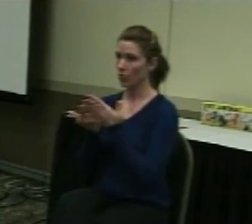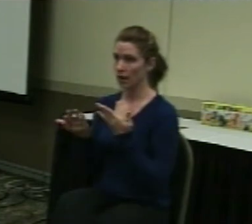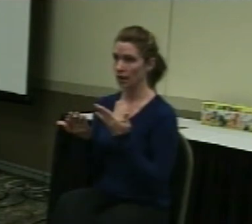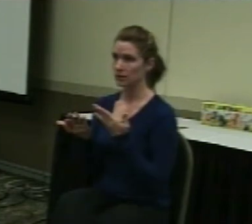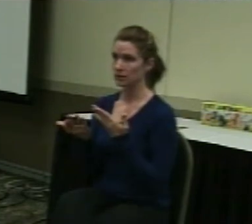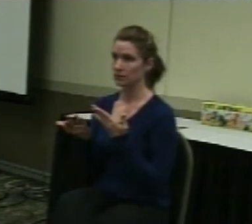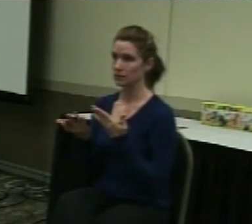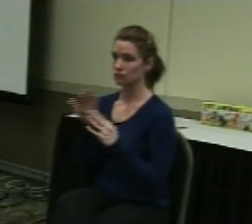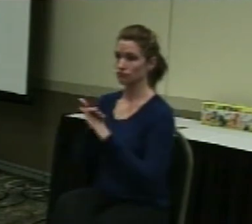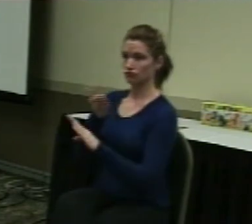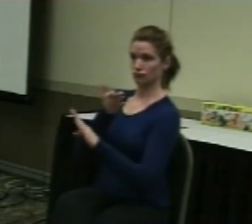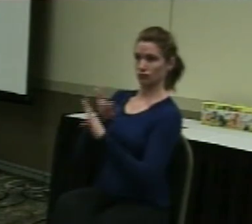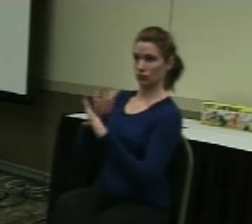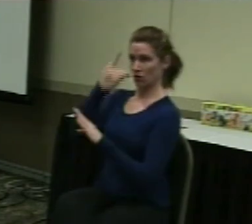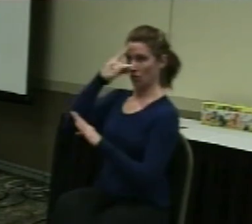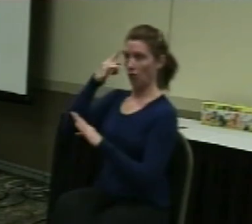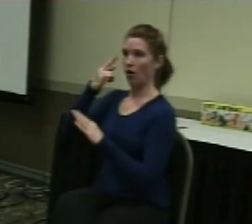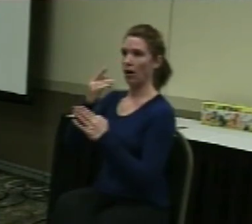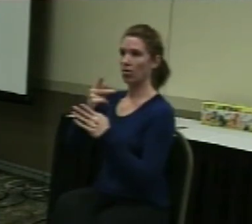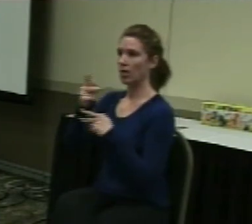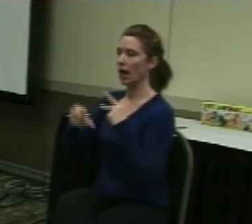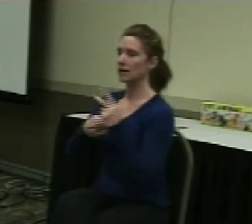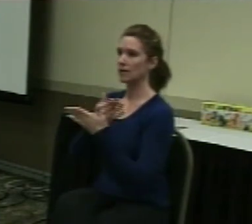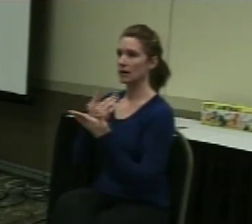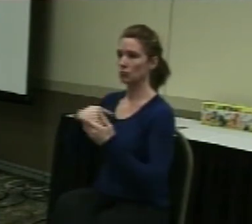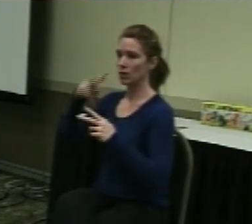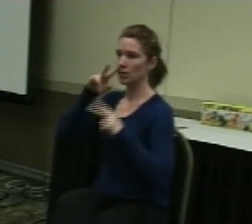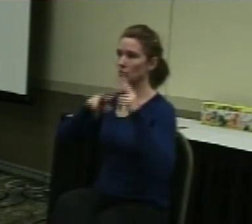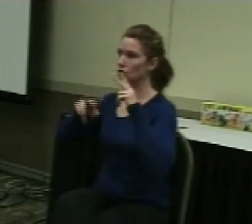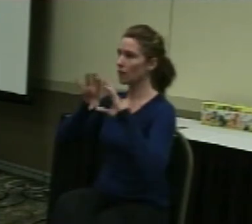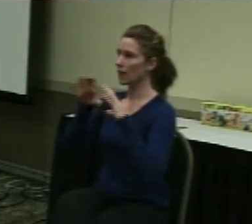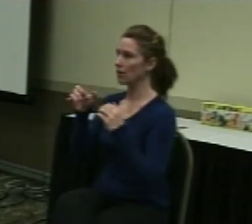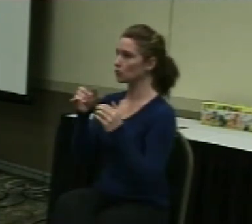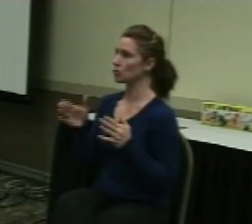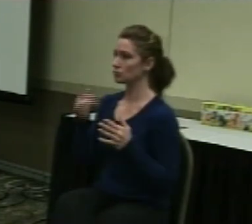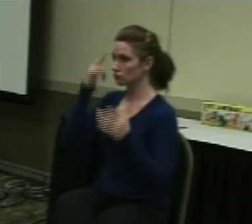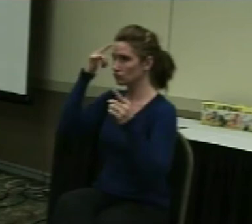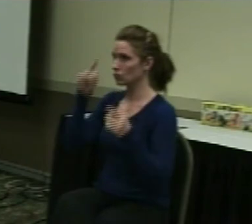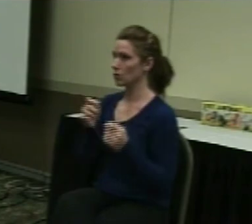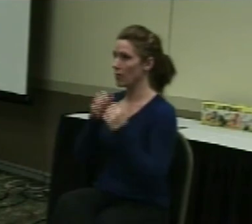are antecedents for the kinds of things we observe in classrooms?